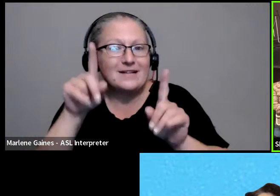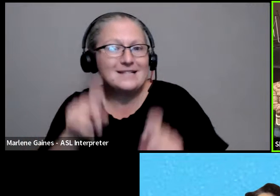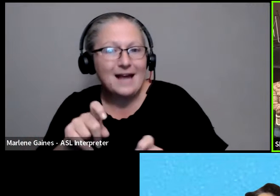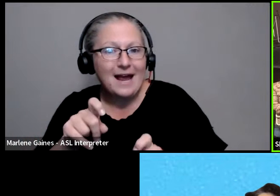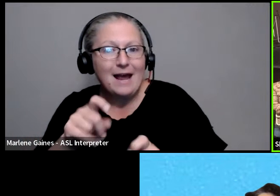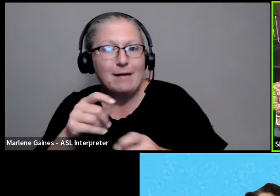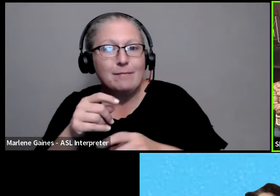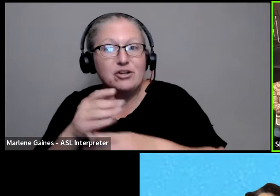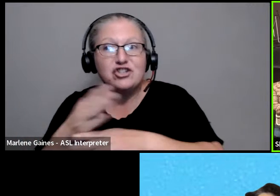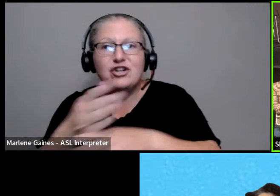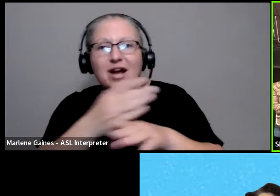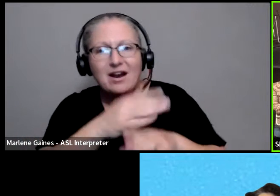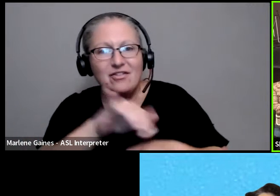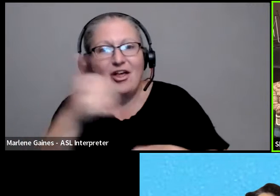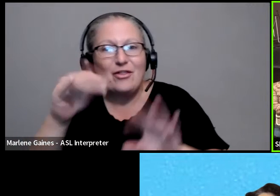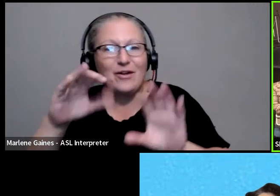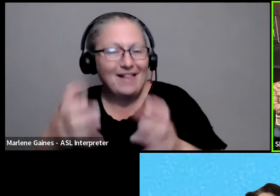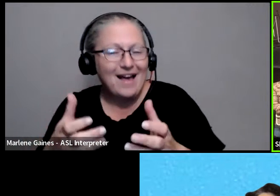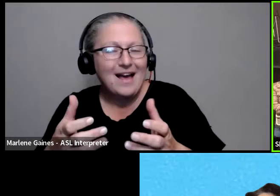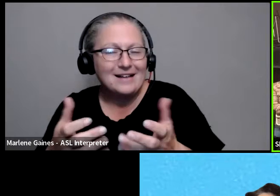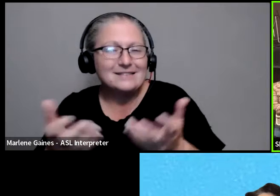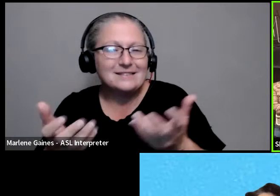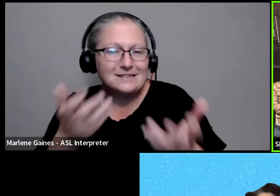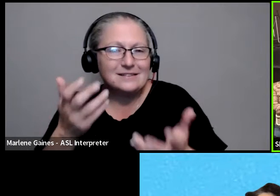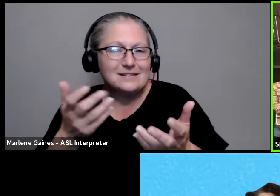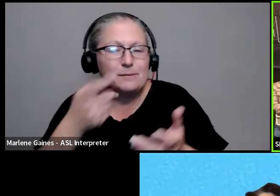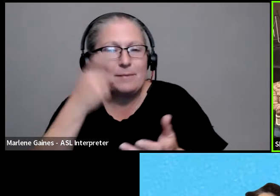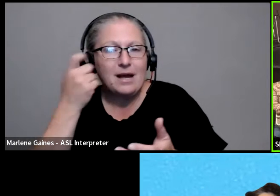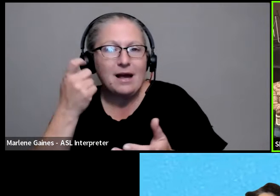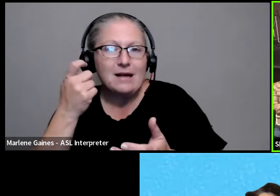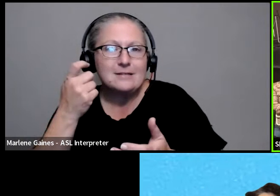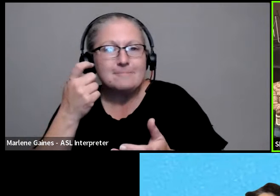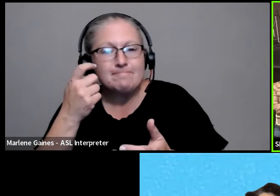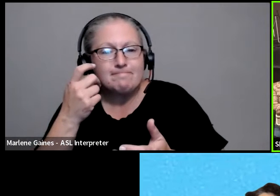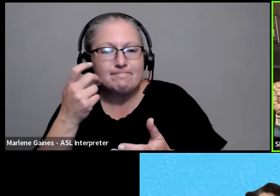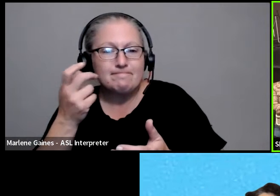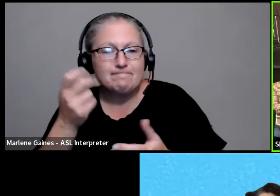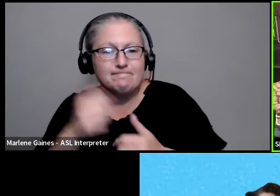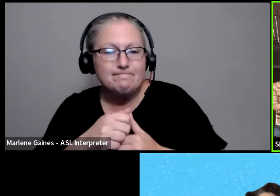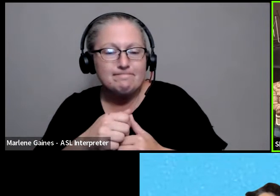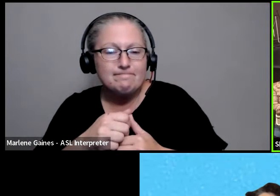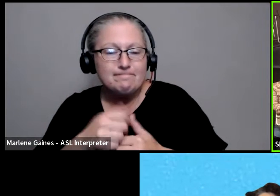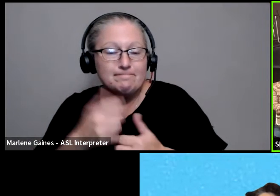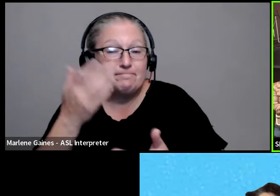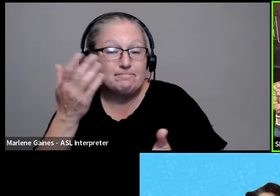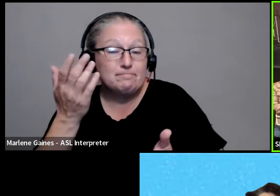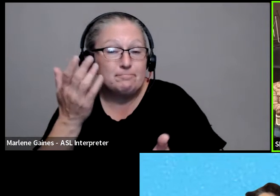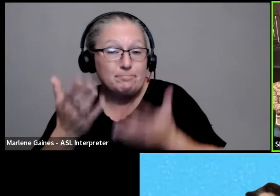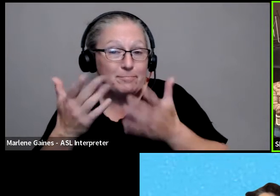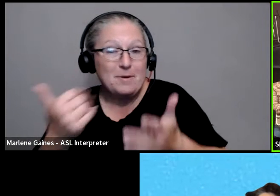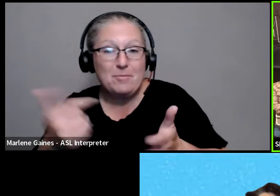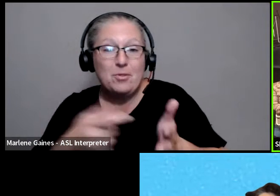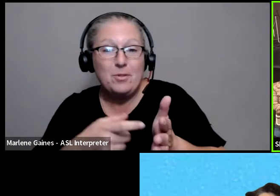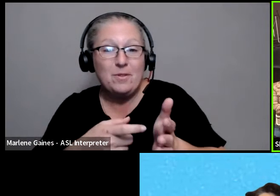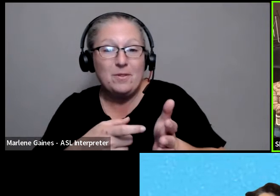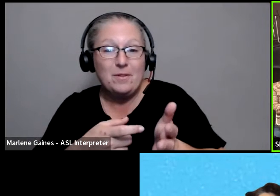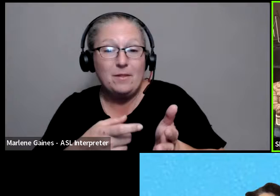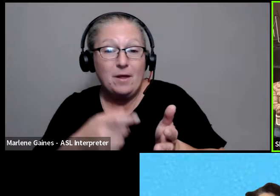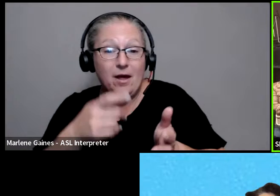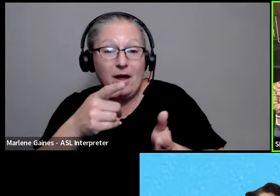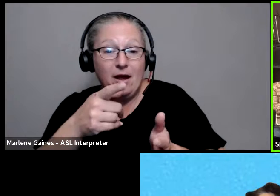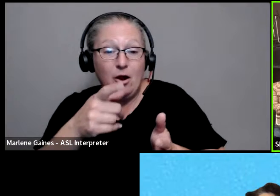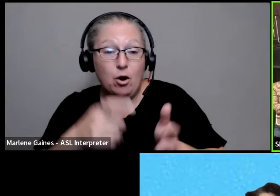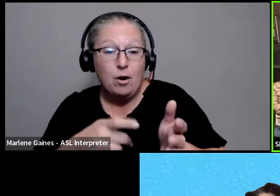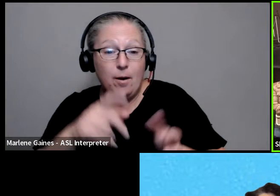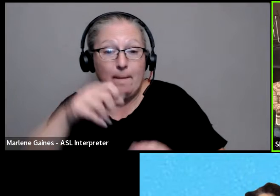and sharing it to other classes, just because, you know, they might require your Yonder pouch being on